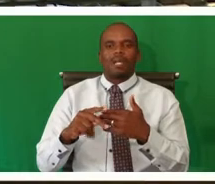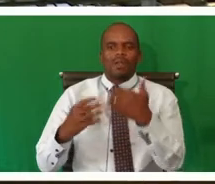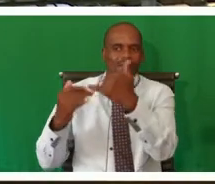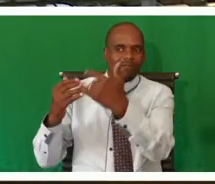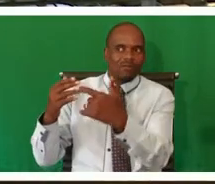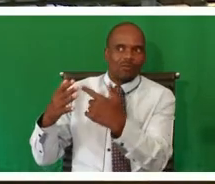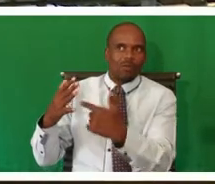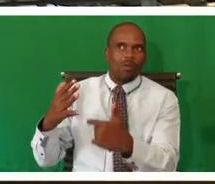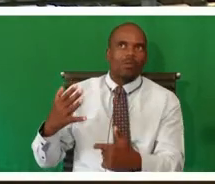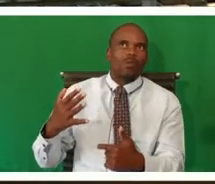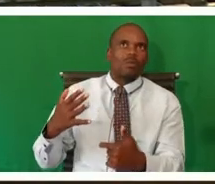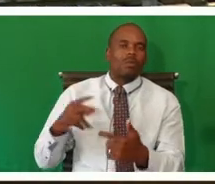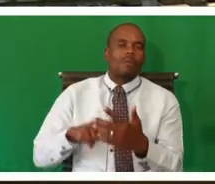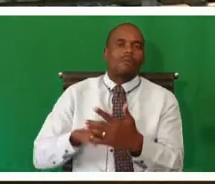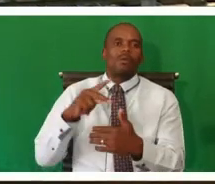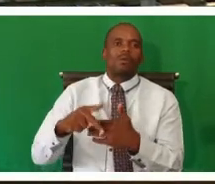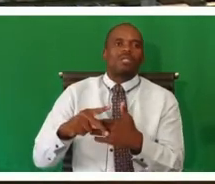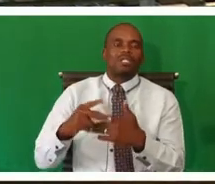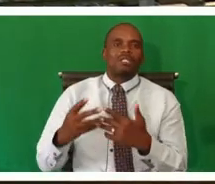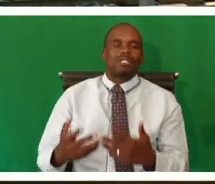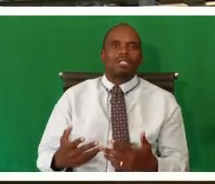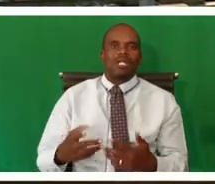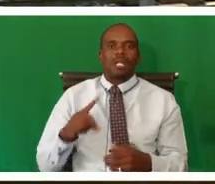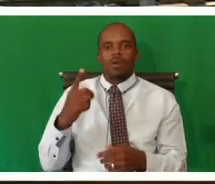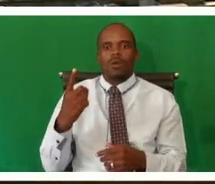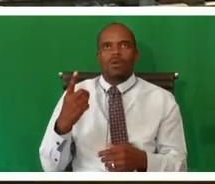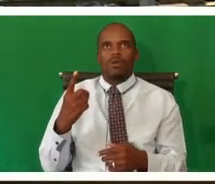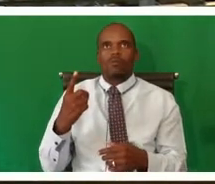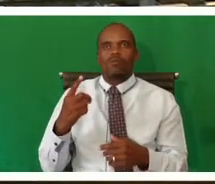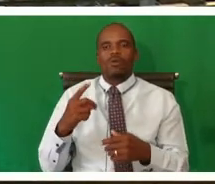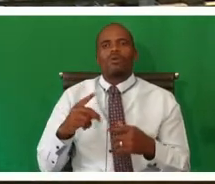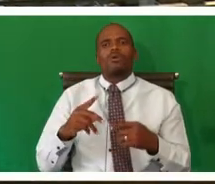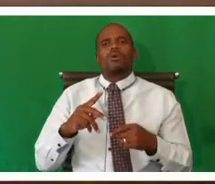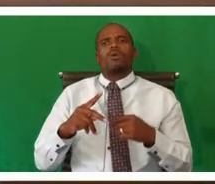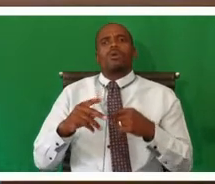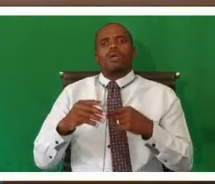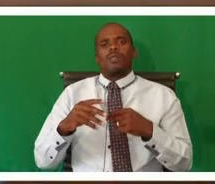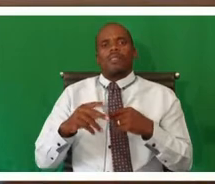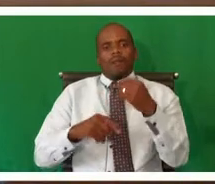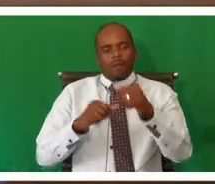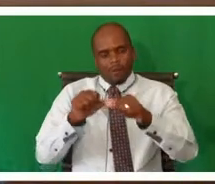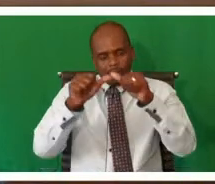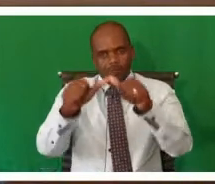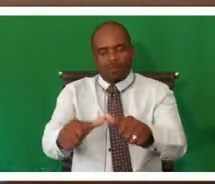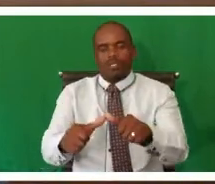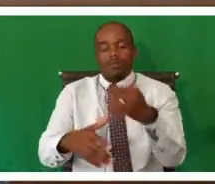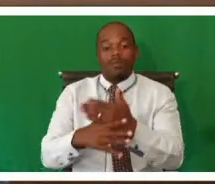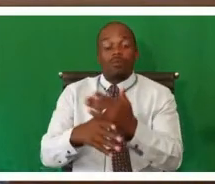in progress. Ena ntse le mesebetsi e tswelang ho a qalellwa re le ra bua ka